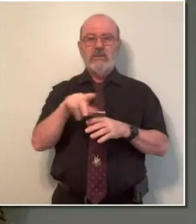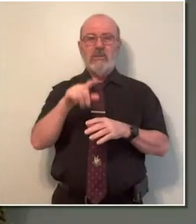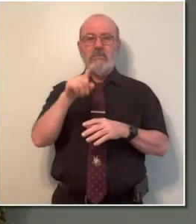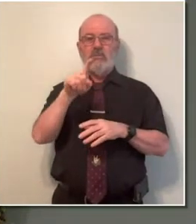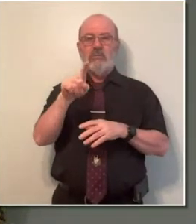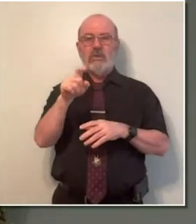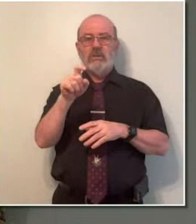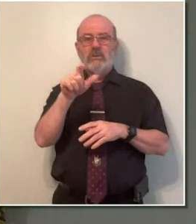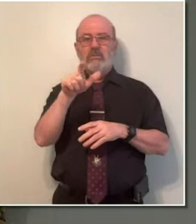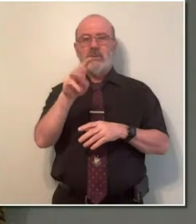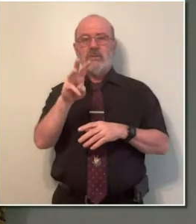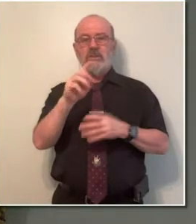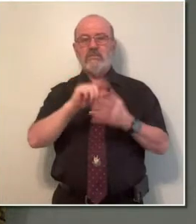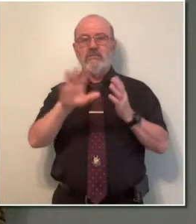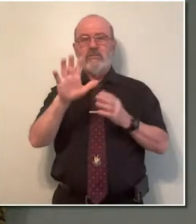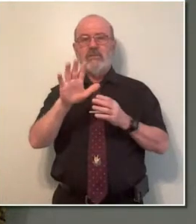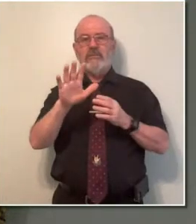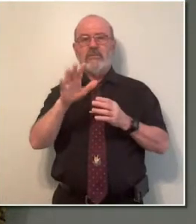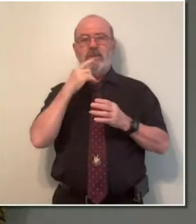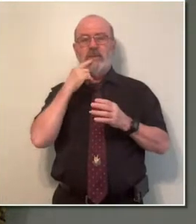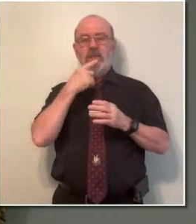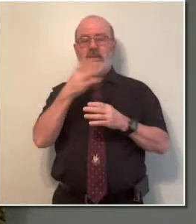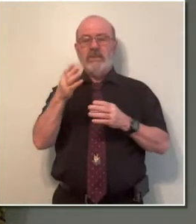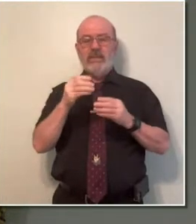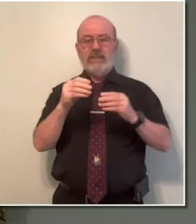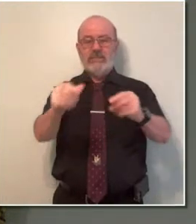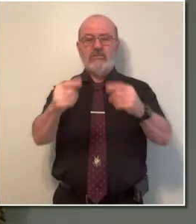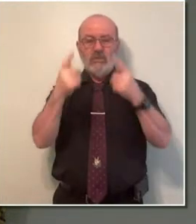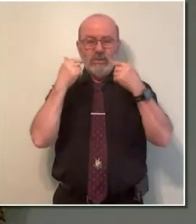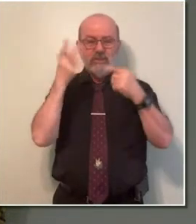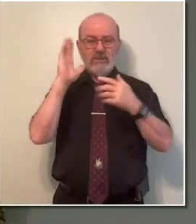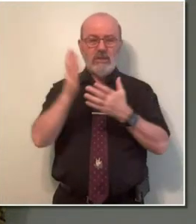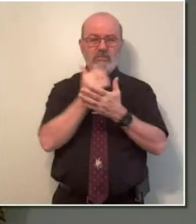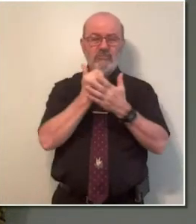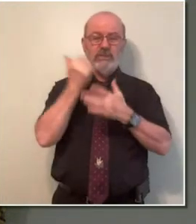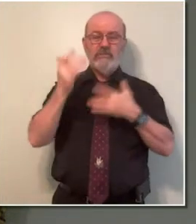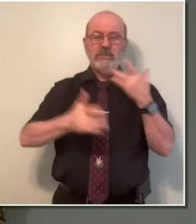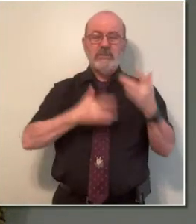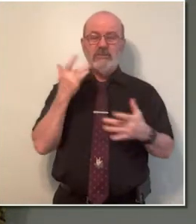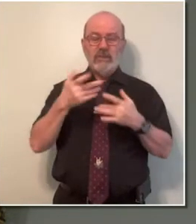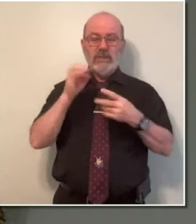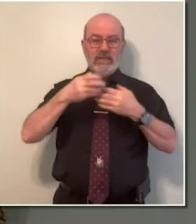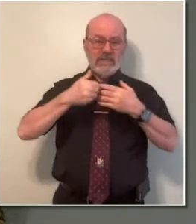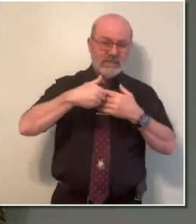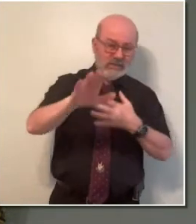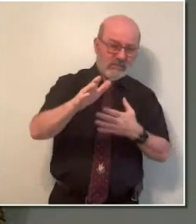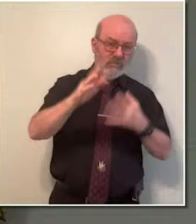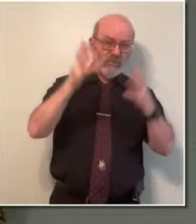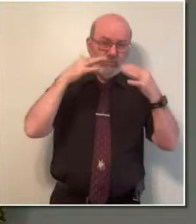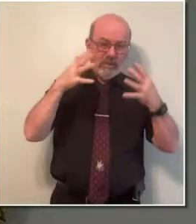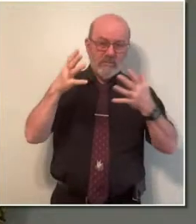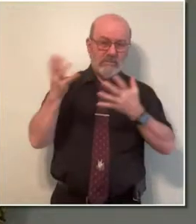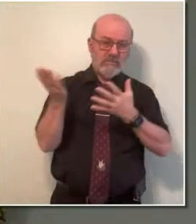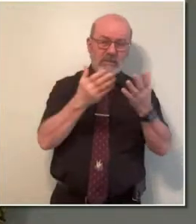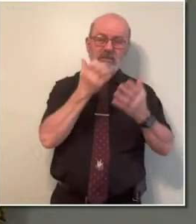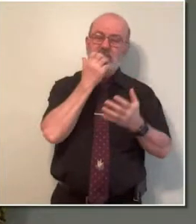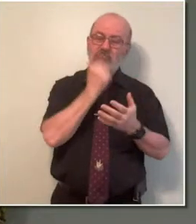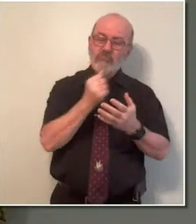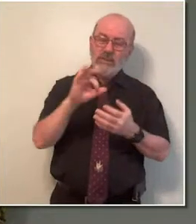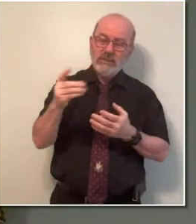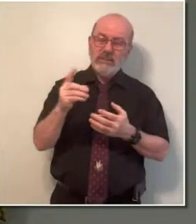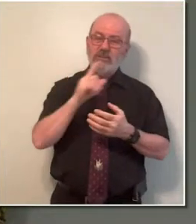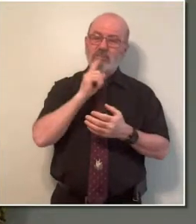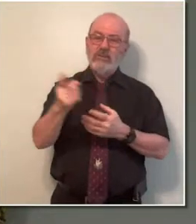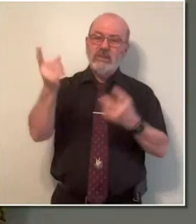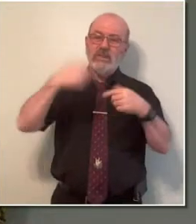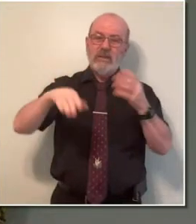and verse 5 that says, "They that sow in tears shall reap in joy. He that goeth forth and weepeth, bearing precious seed, shall doubtless come